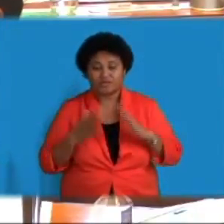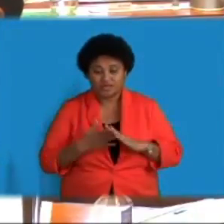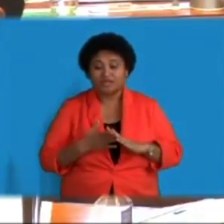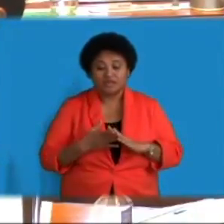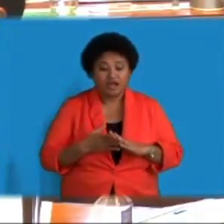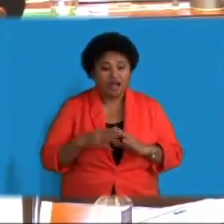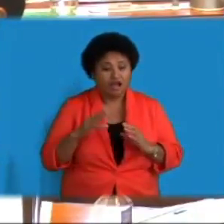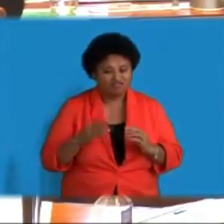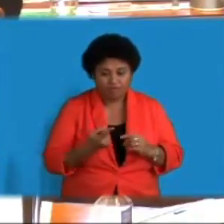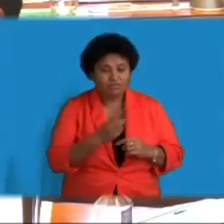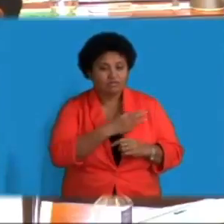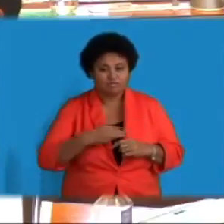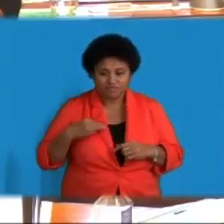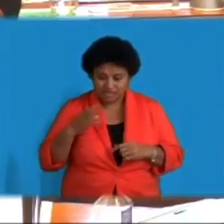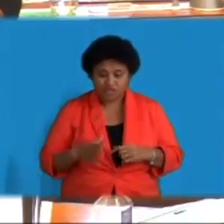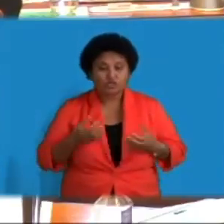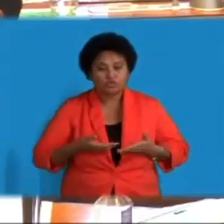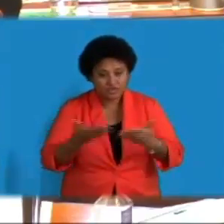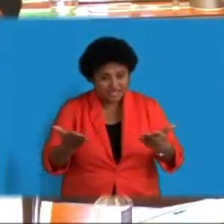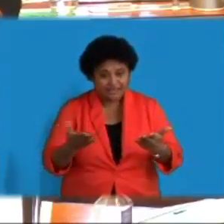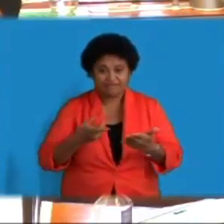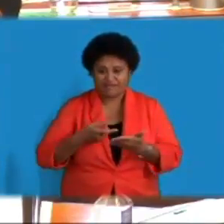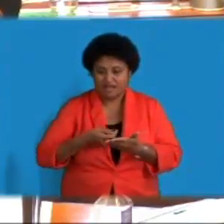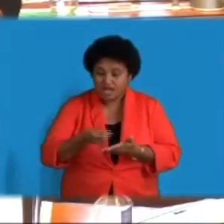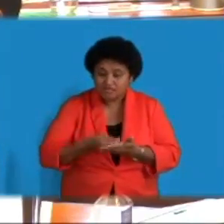out of the Ministry's decision to issue leases and licenses